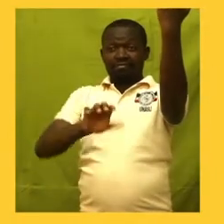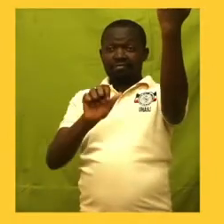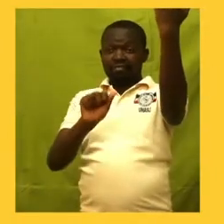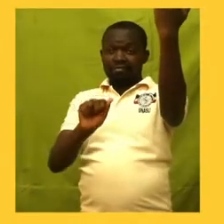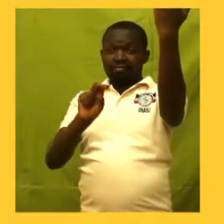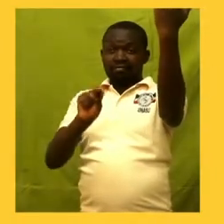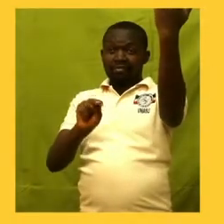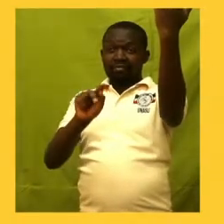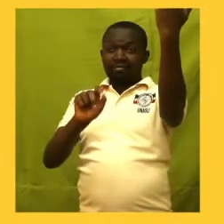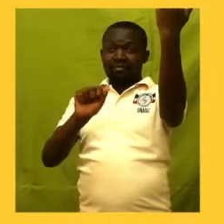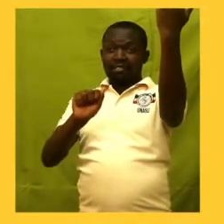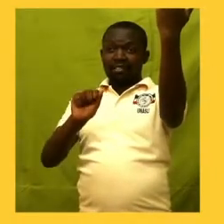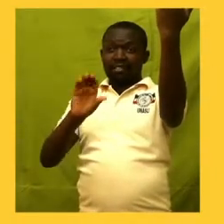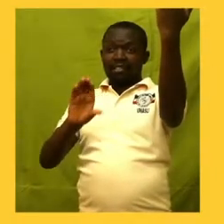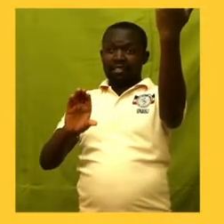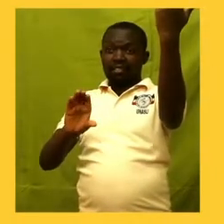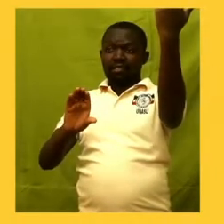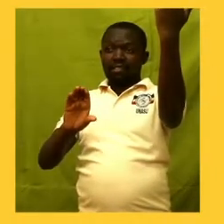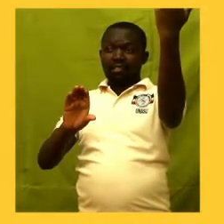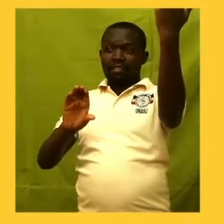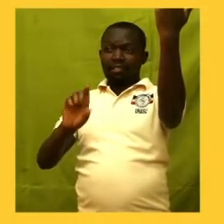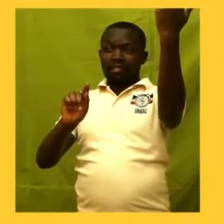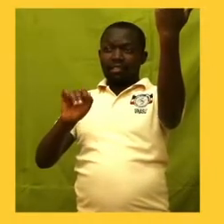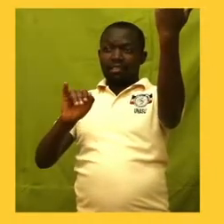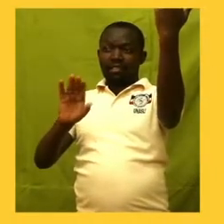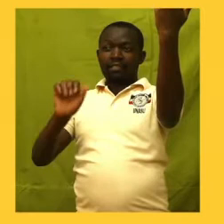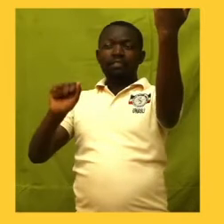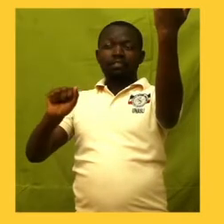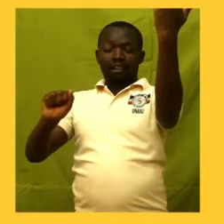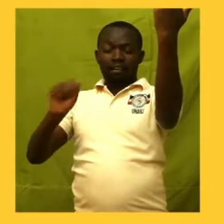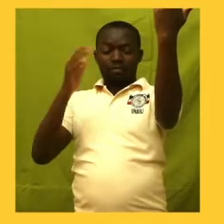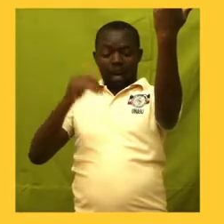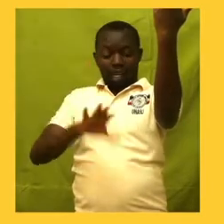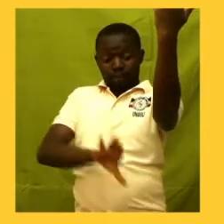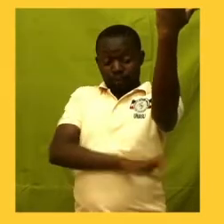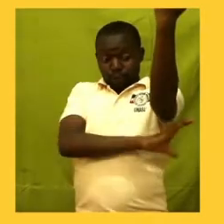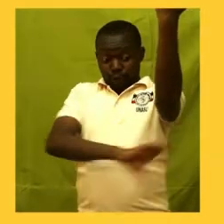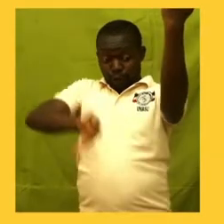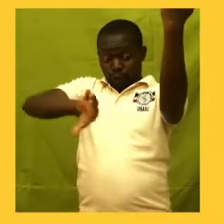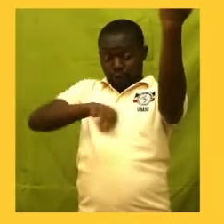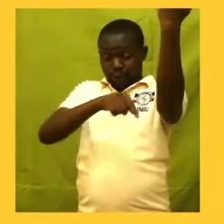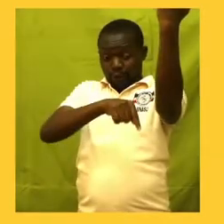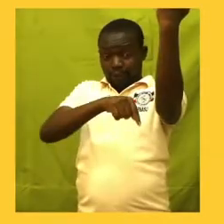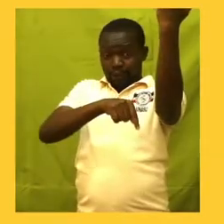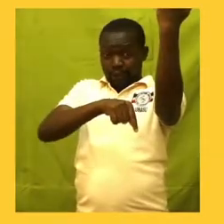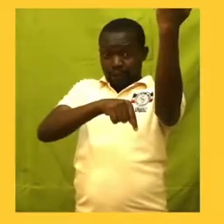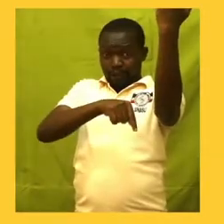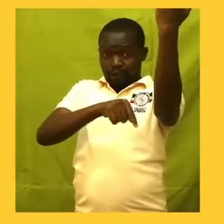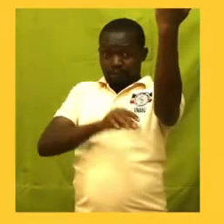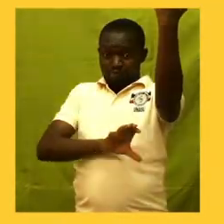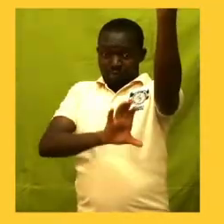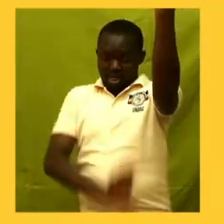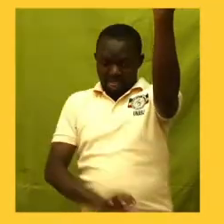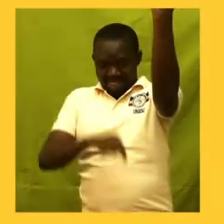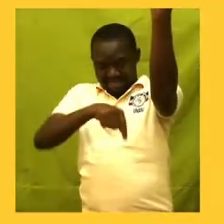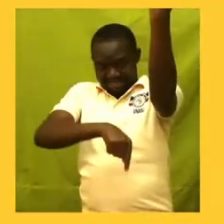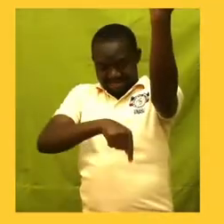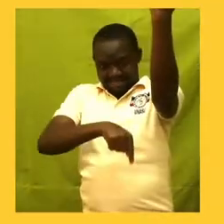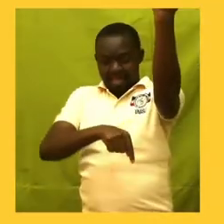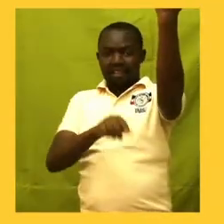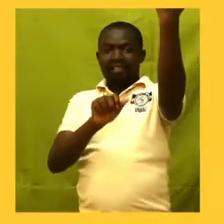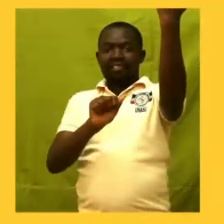the extreme south of Africa. The third question asked us